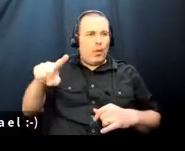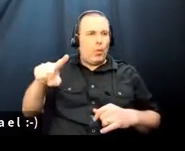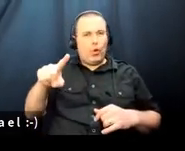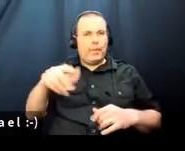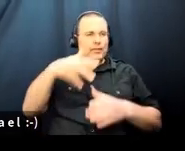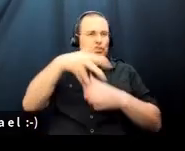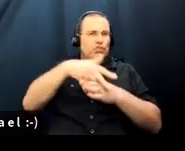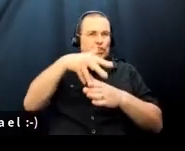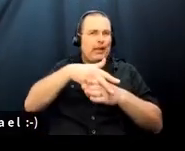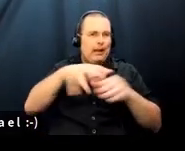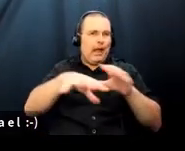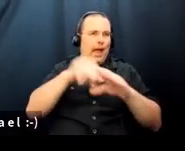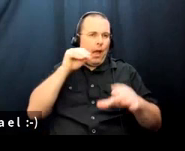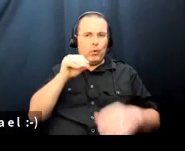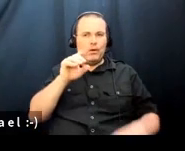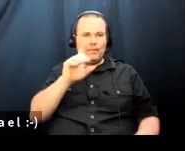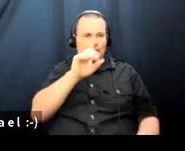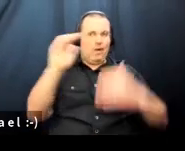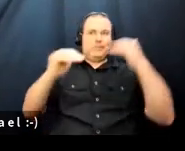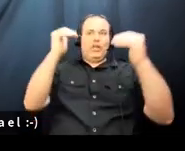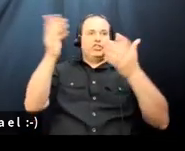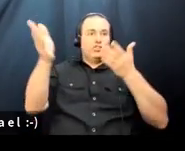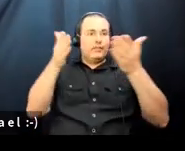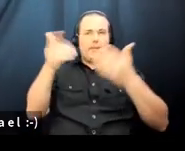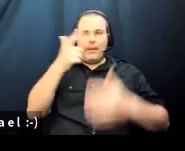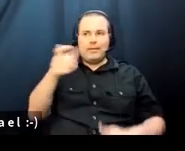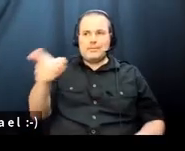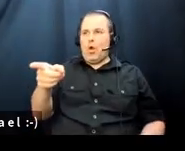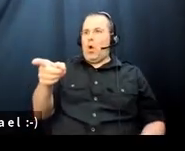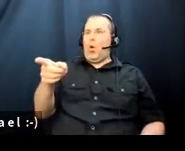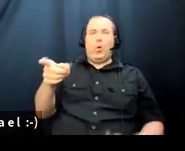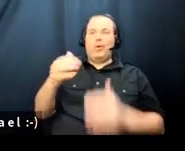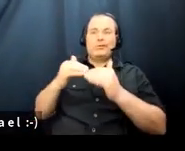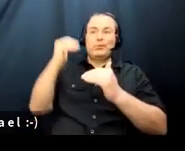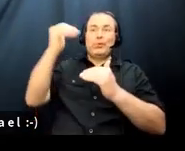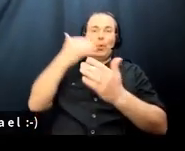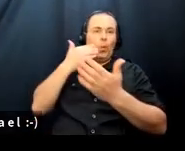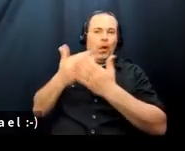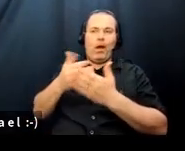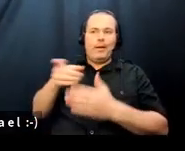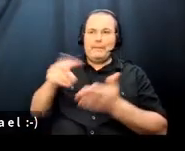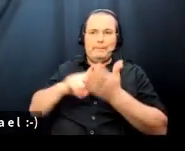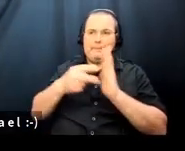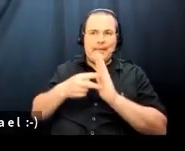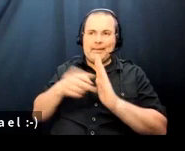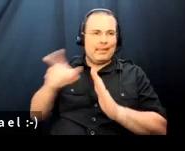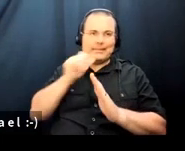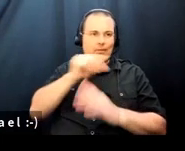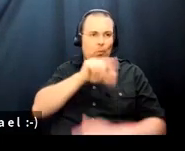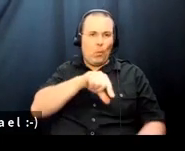adult services because they didn't qualify anymore. Right. They didn't have an IQ below